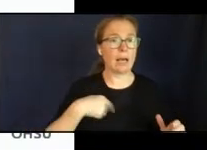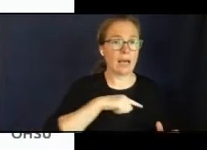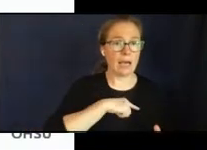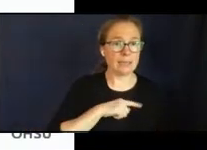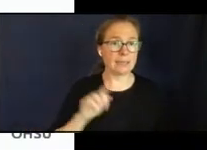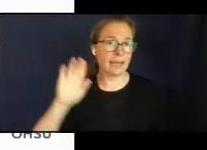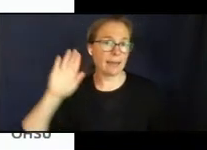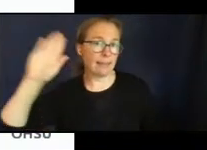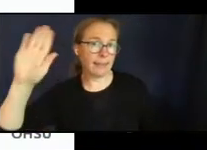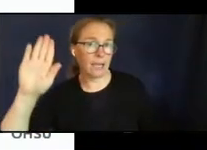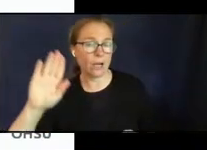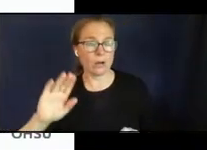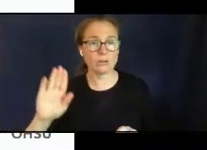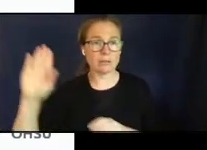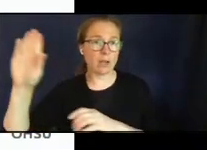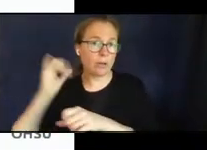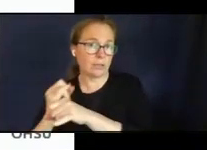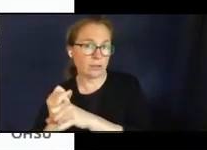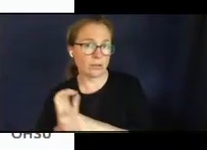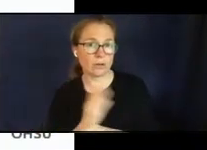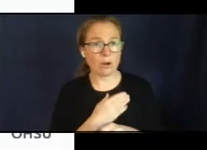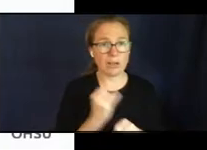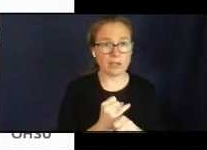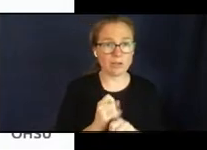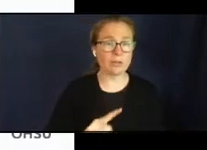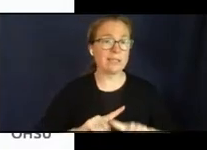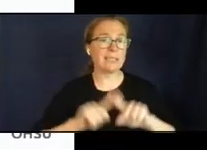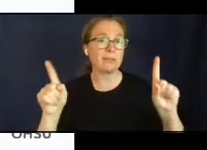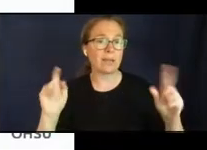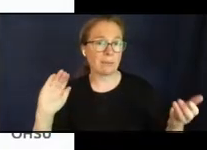institutions. But I think the other thing is, in some cases,